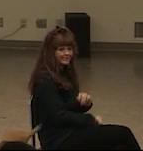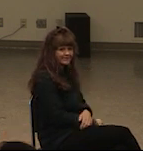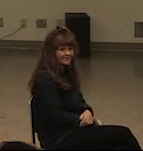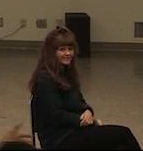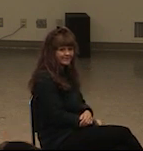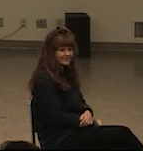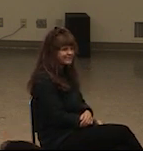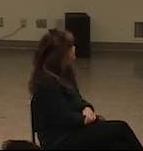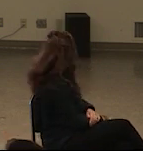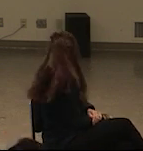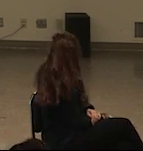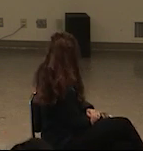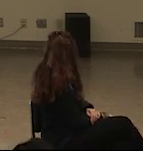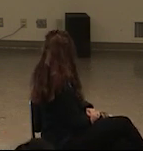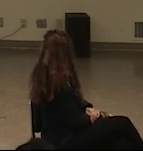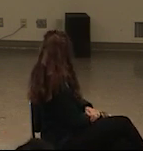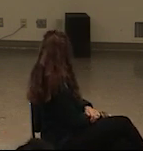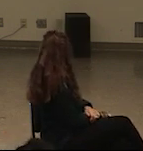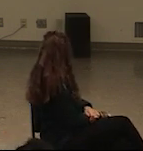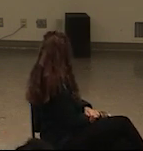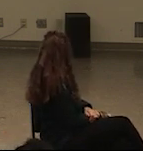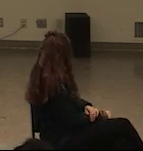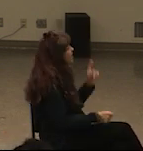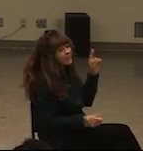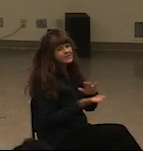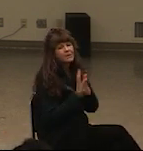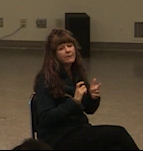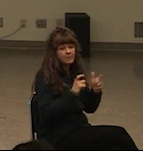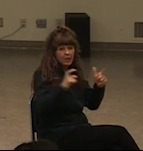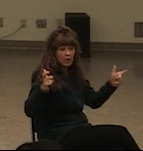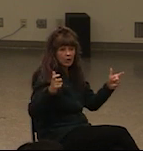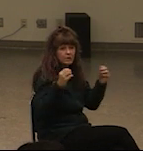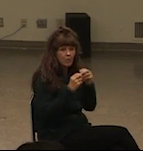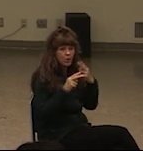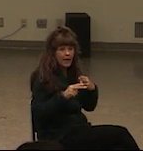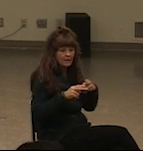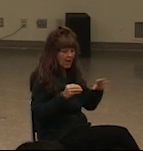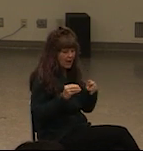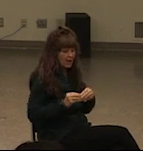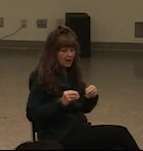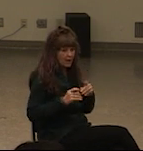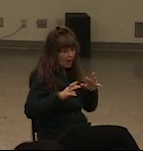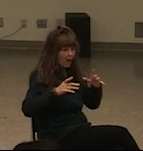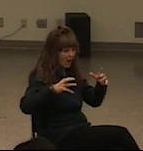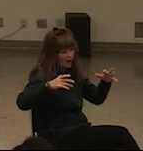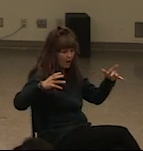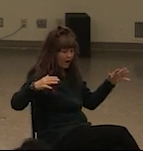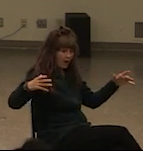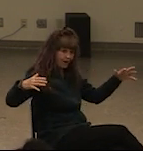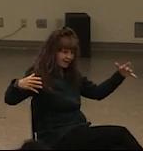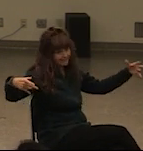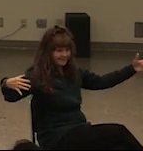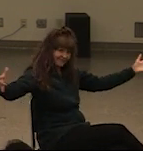cool. So things are getting larger as multiple people put it in, right? So likely more than one person has put Ellen and Harvey Milk as those